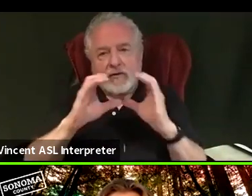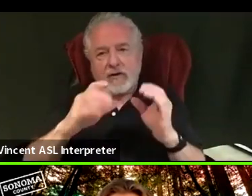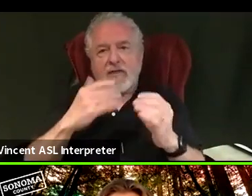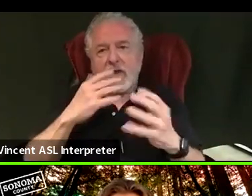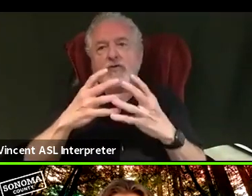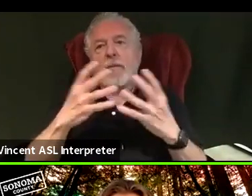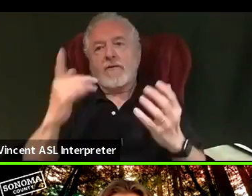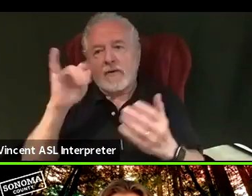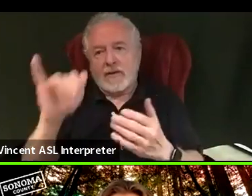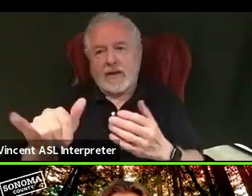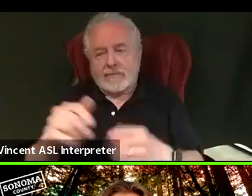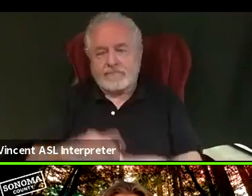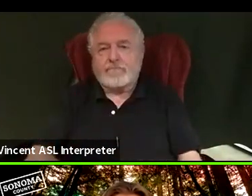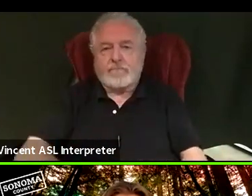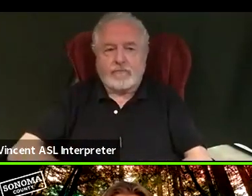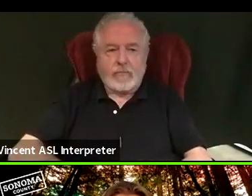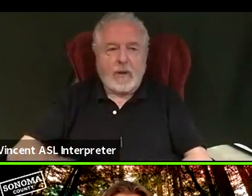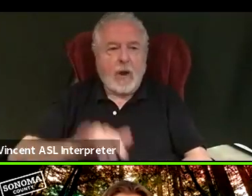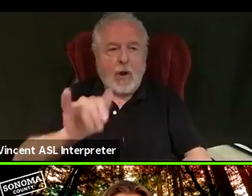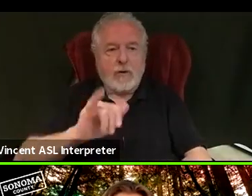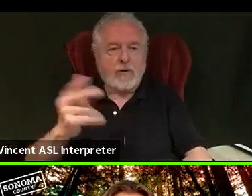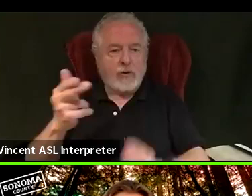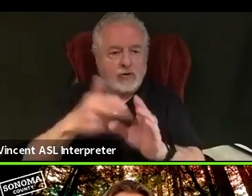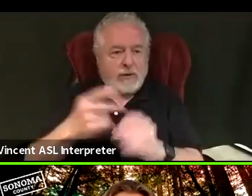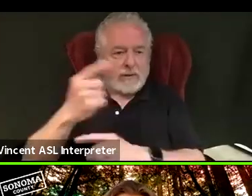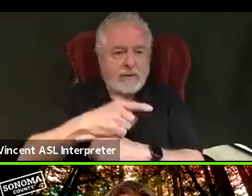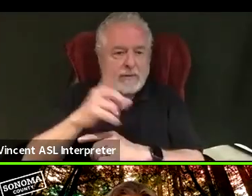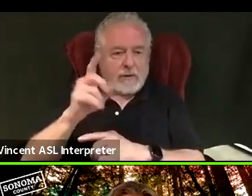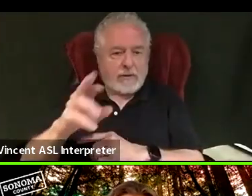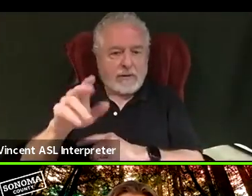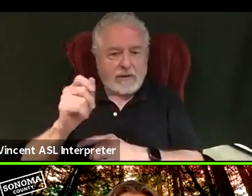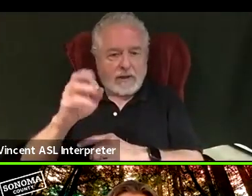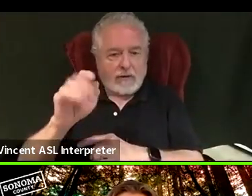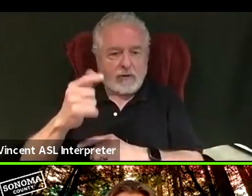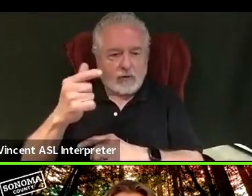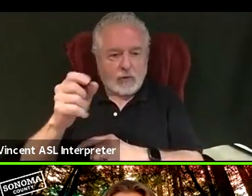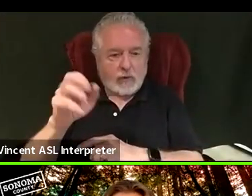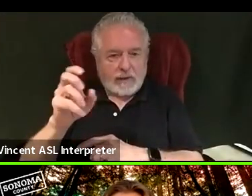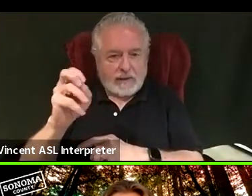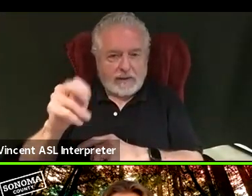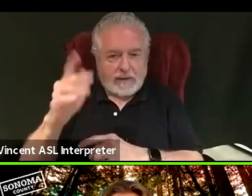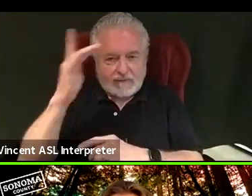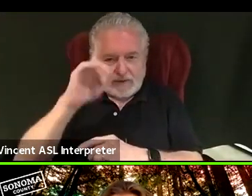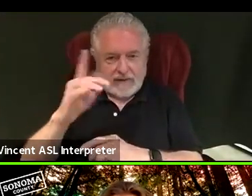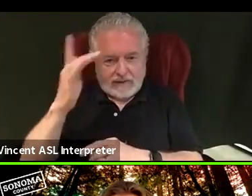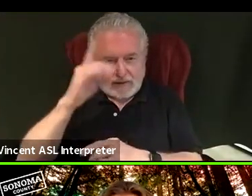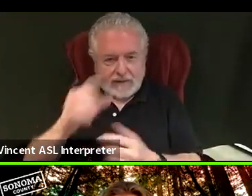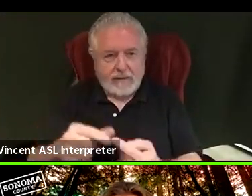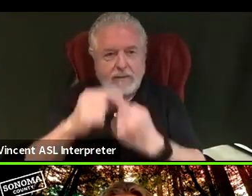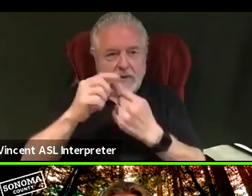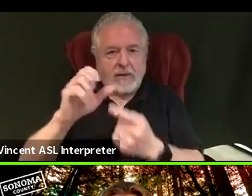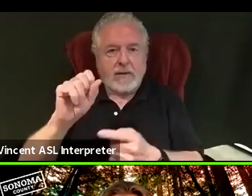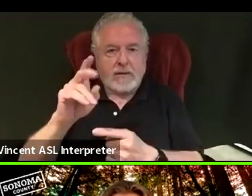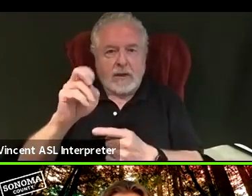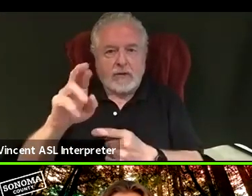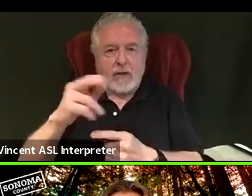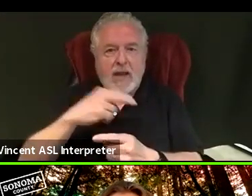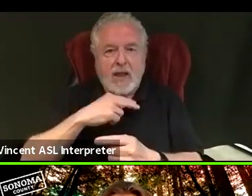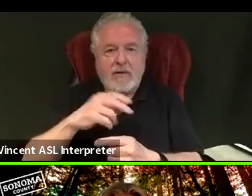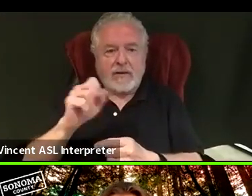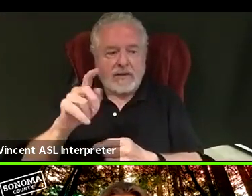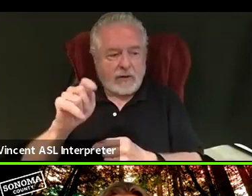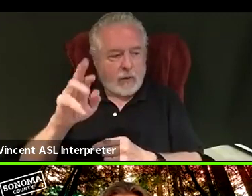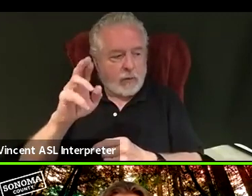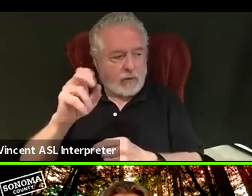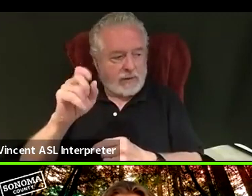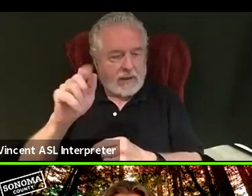thank you so much for that insight. We are also joined today by Dr. Gary Green, an infectious disease specialist at Sutter Health here in Santa Rosa and